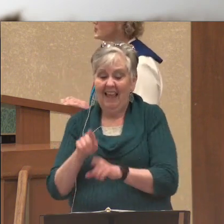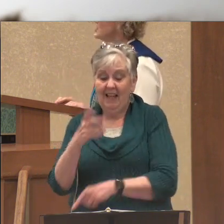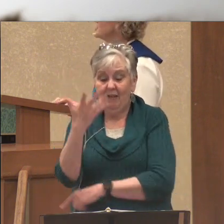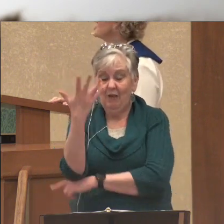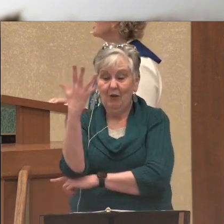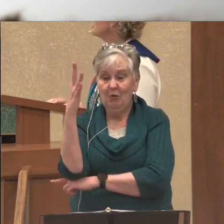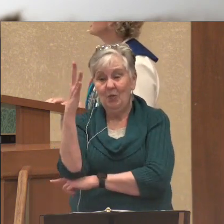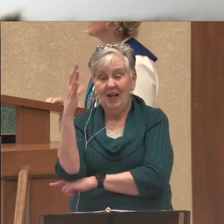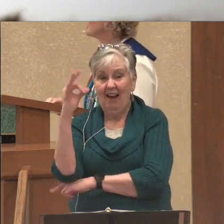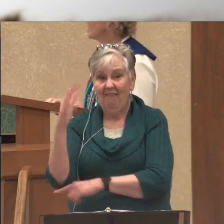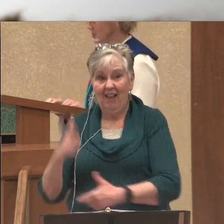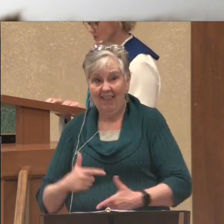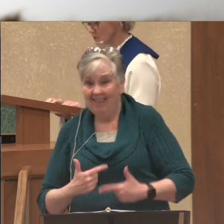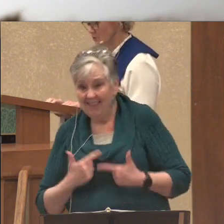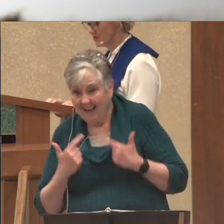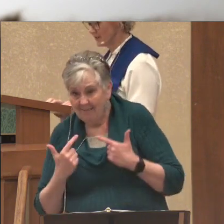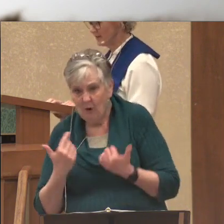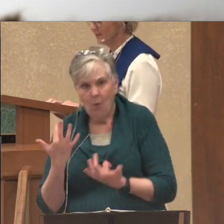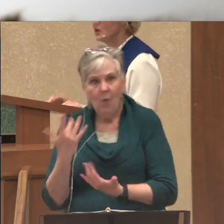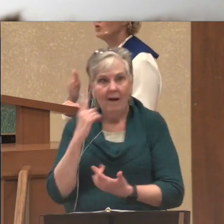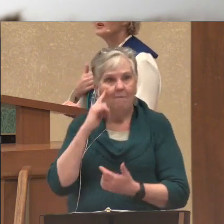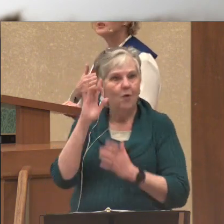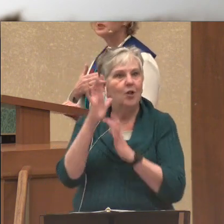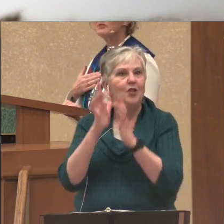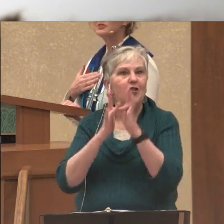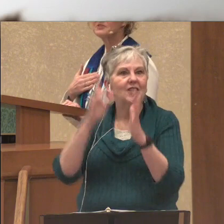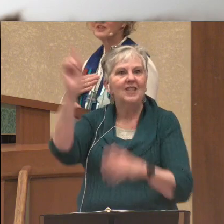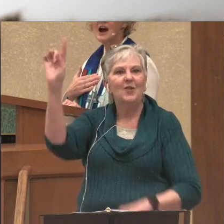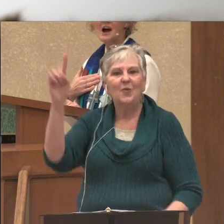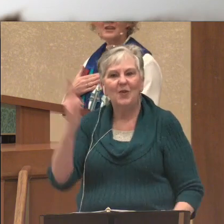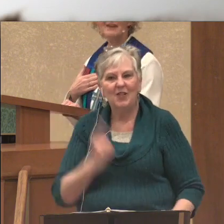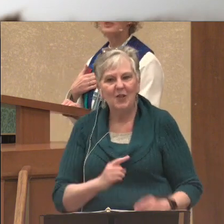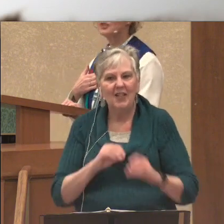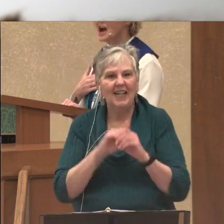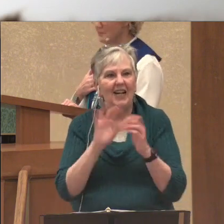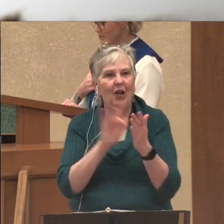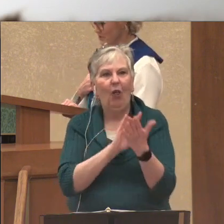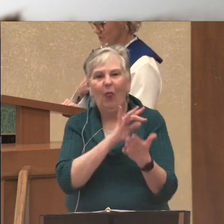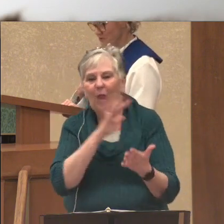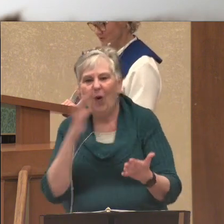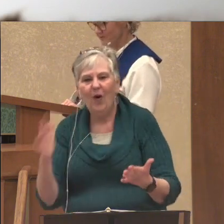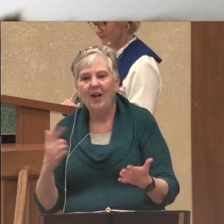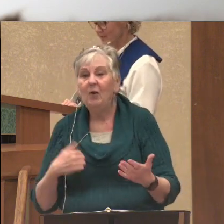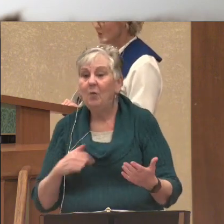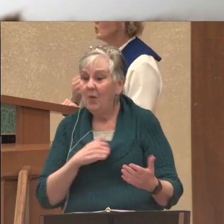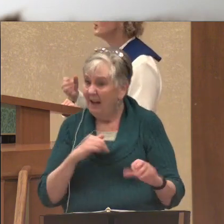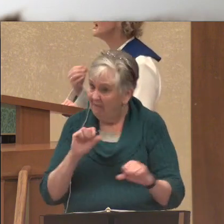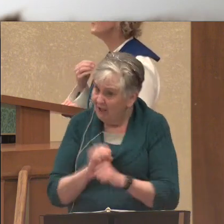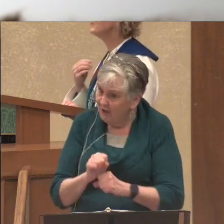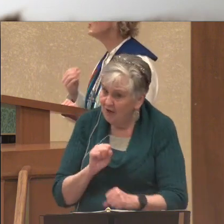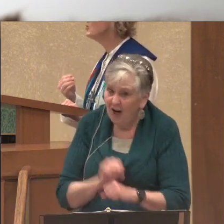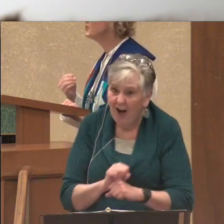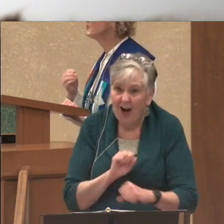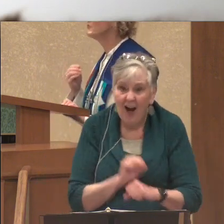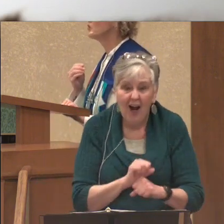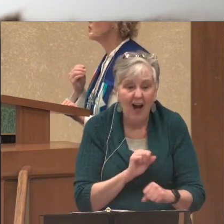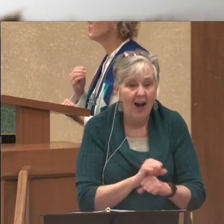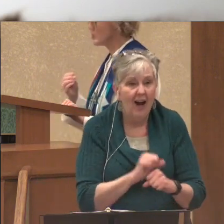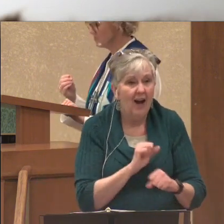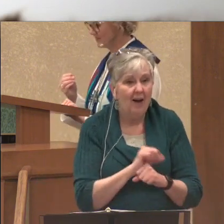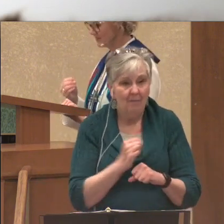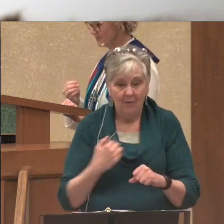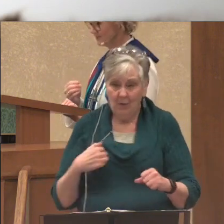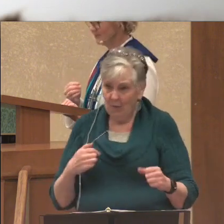wait for Jesus to return in glory, we servants of God have a job to do. We have been molded for